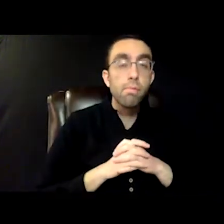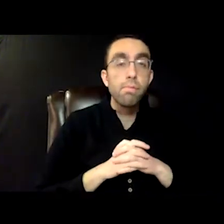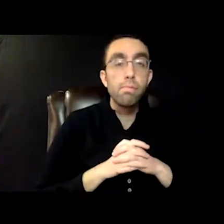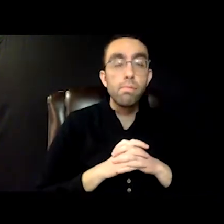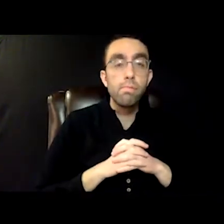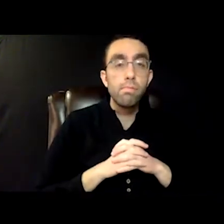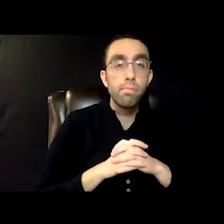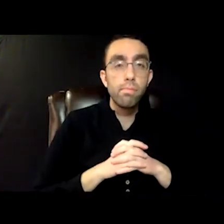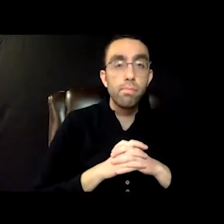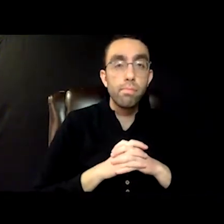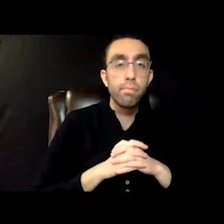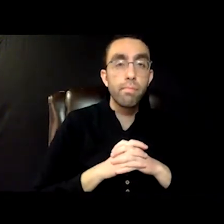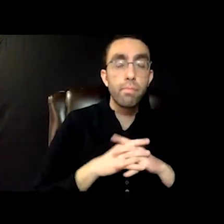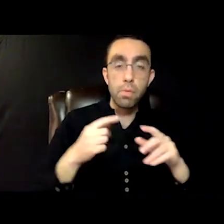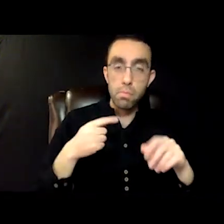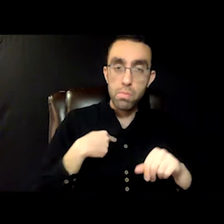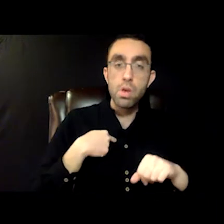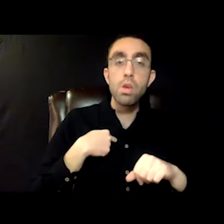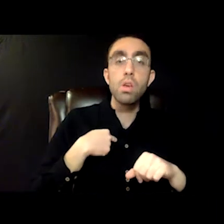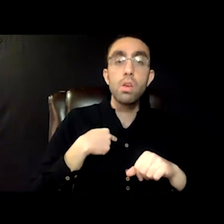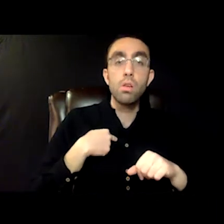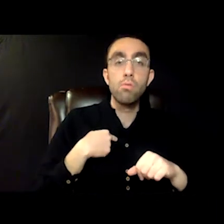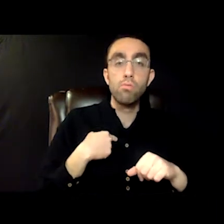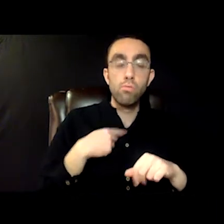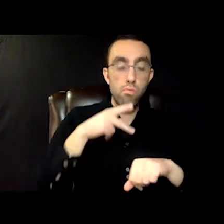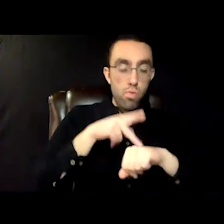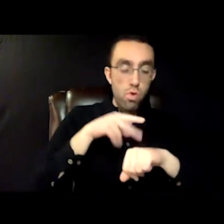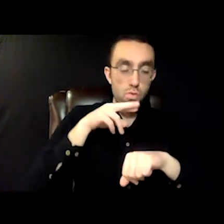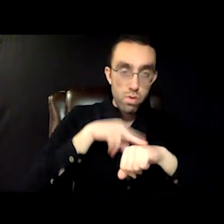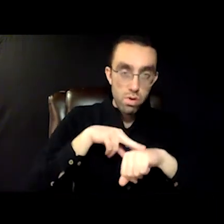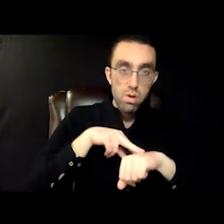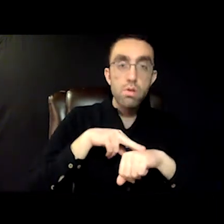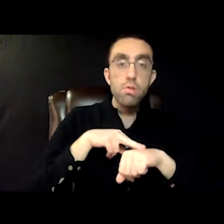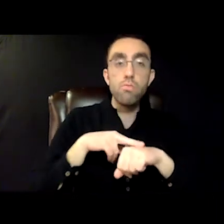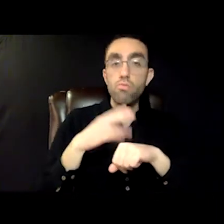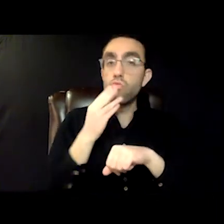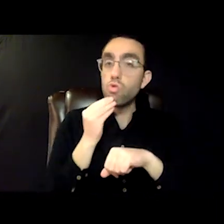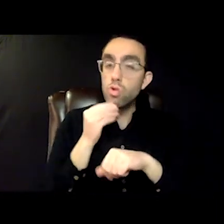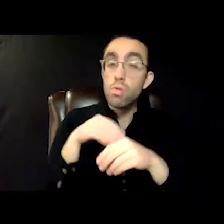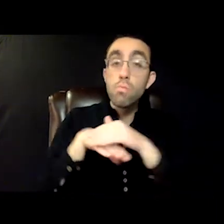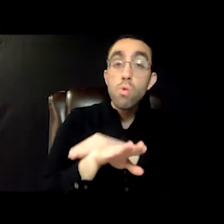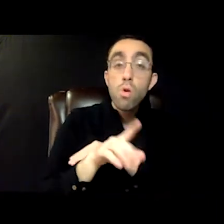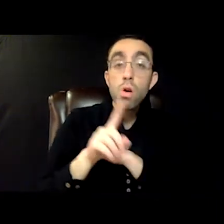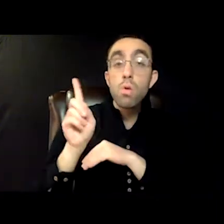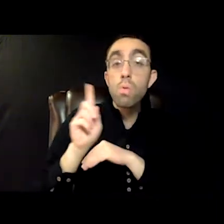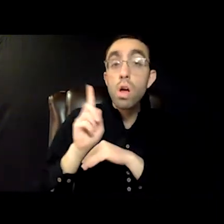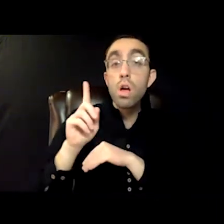am a Puerto Rican Jew born in New York City.